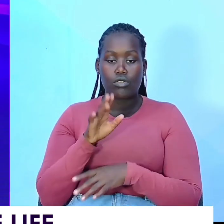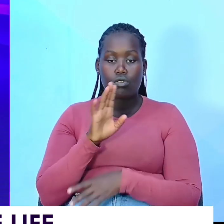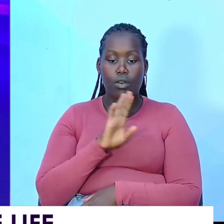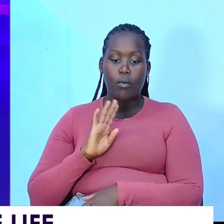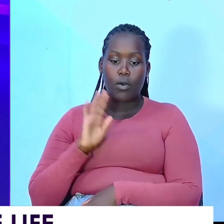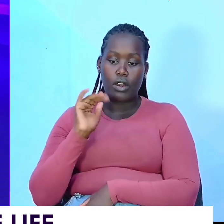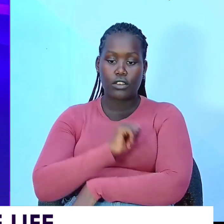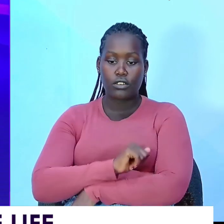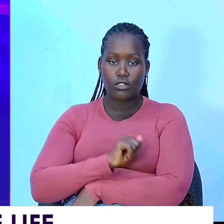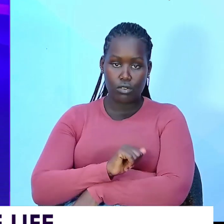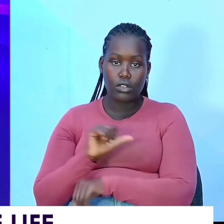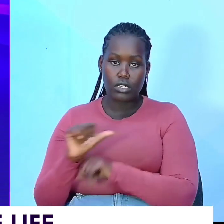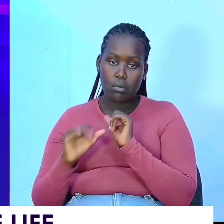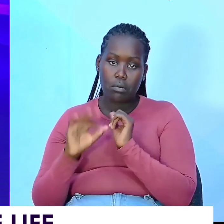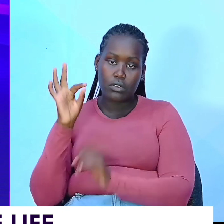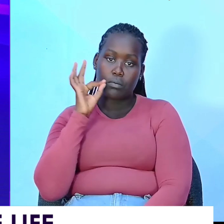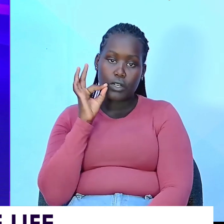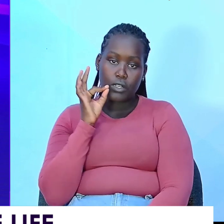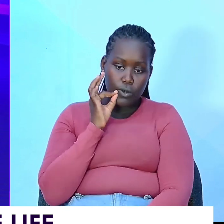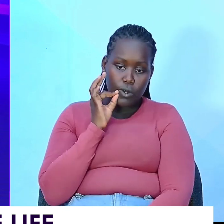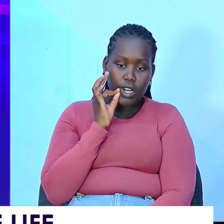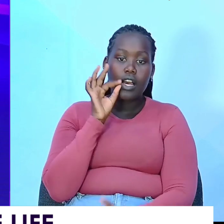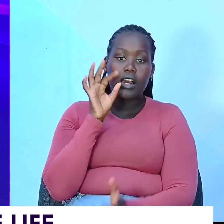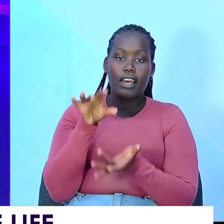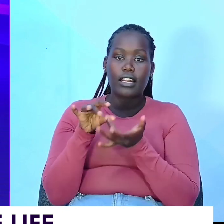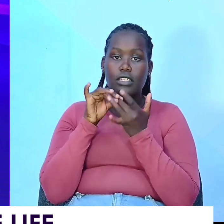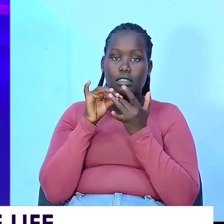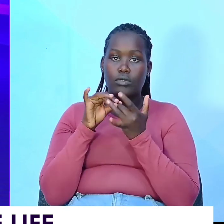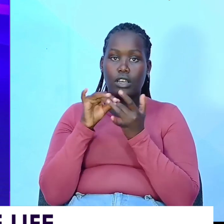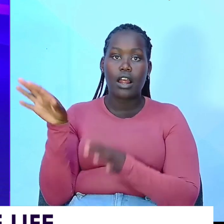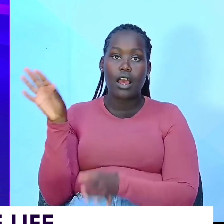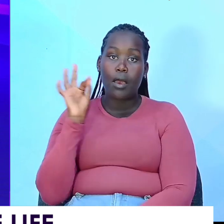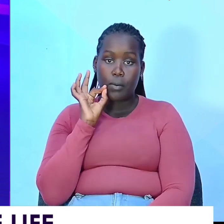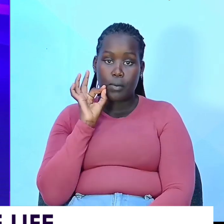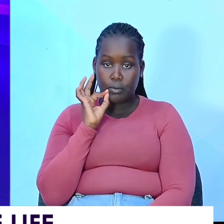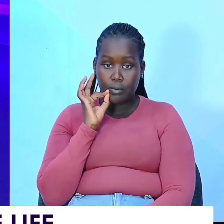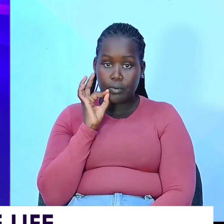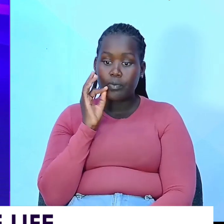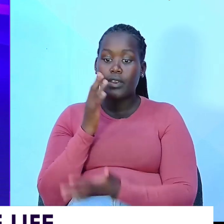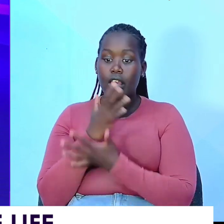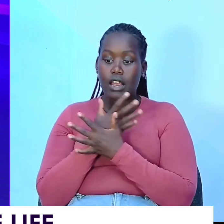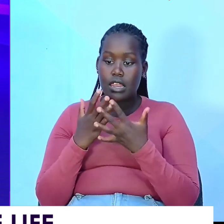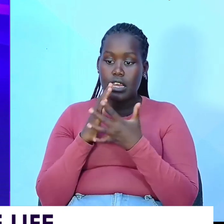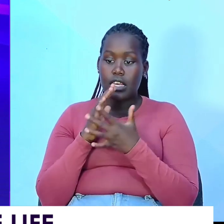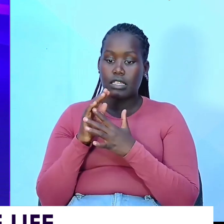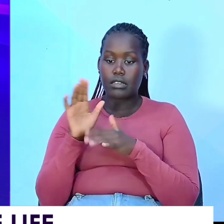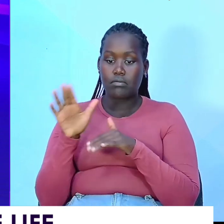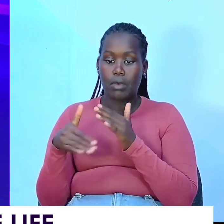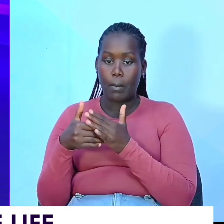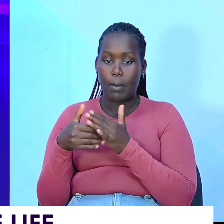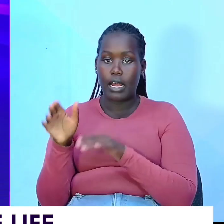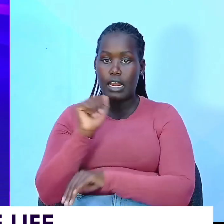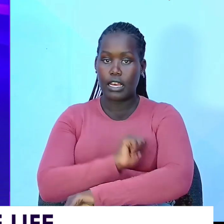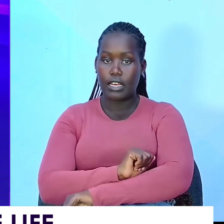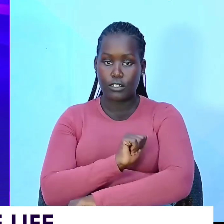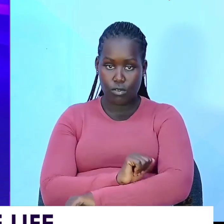of marijuana and especially marijuana. Okay. It's being supplied in schools. There are cartels,